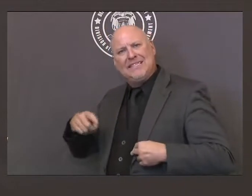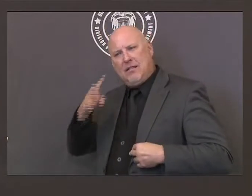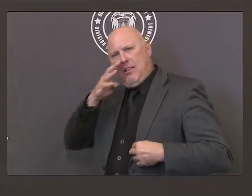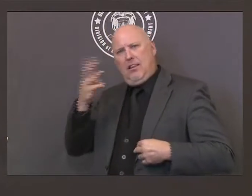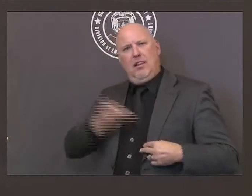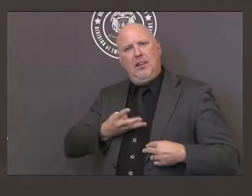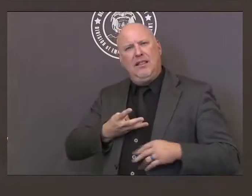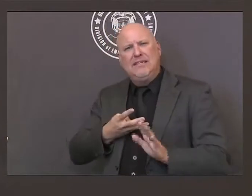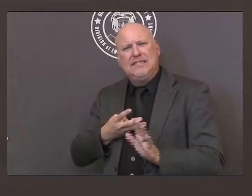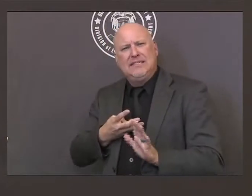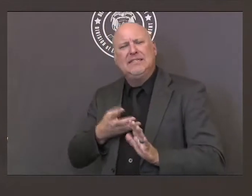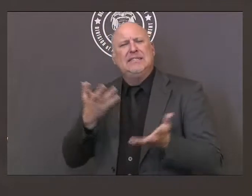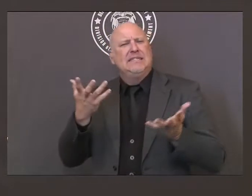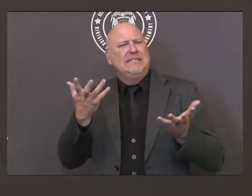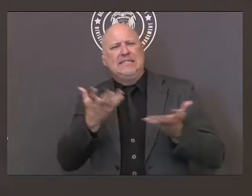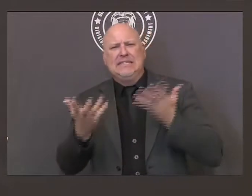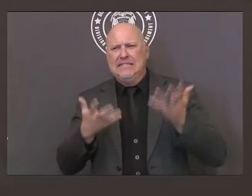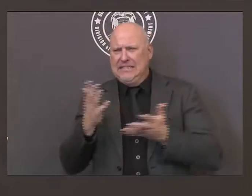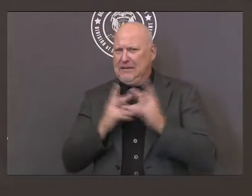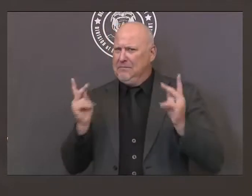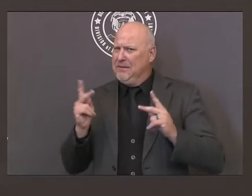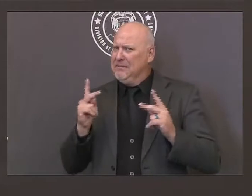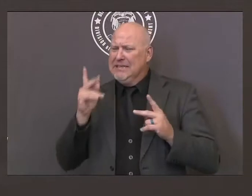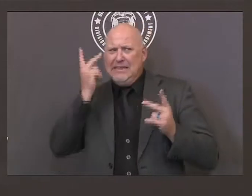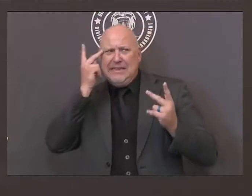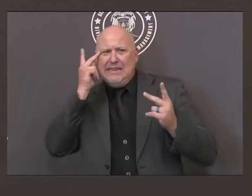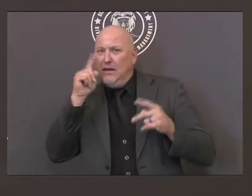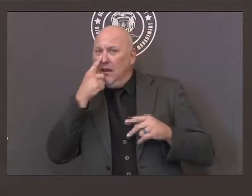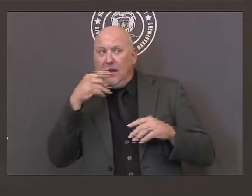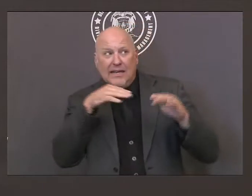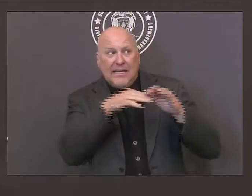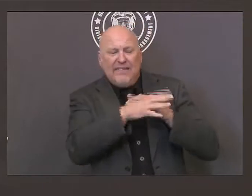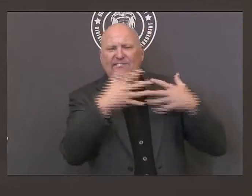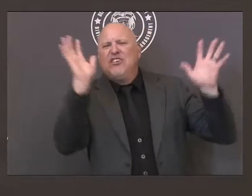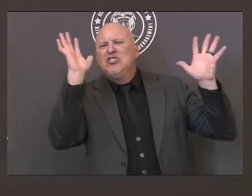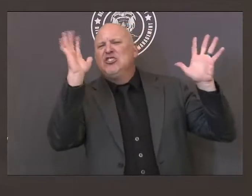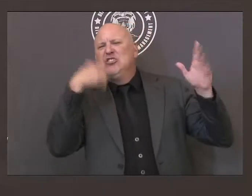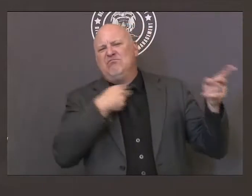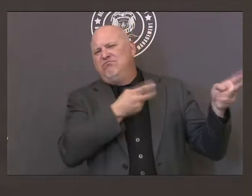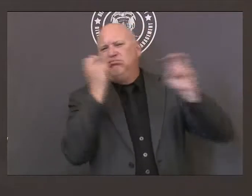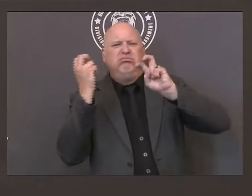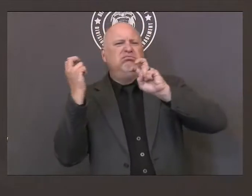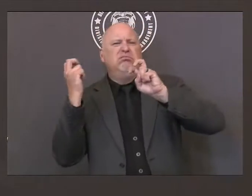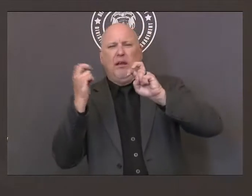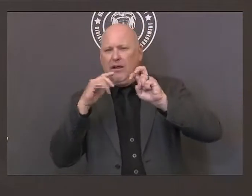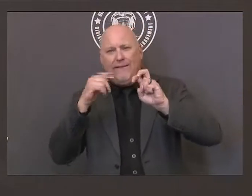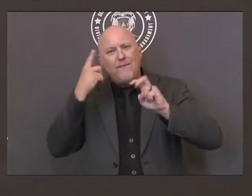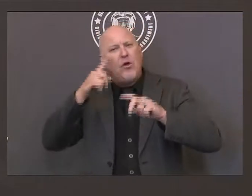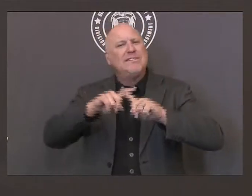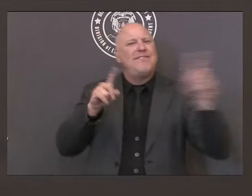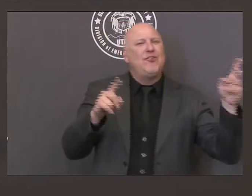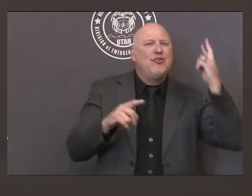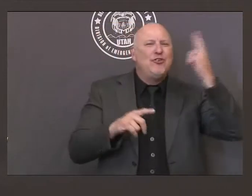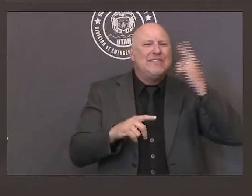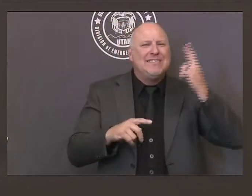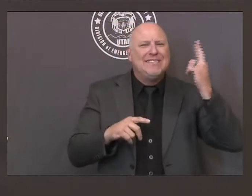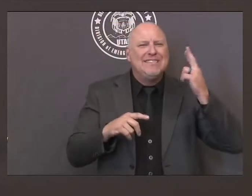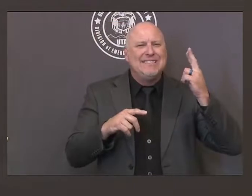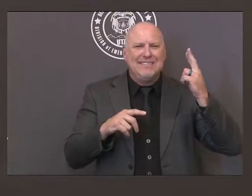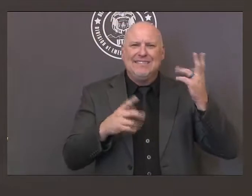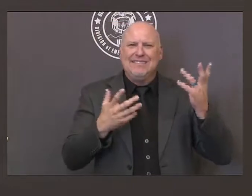a safe environment. And so in order to maybe help us answer some of those questions, we've asked Dr.